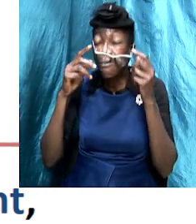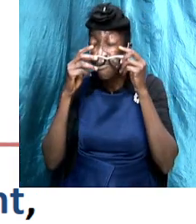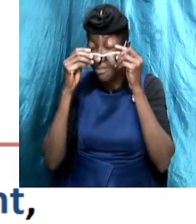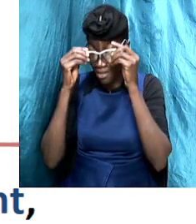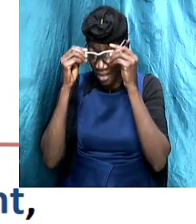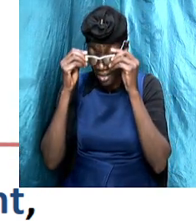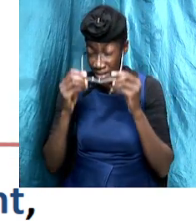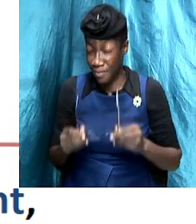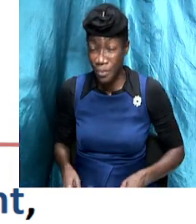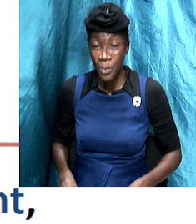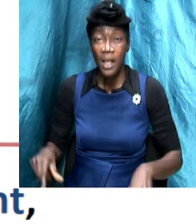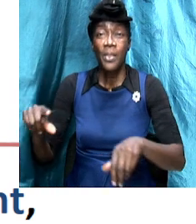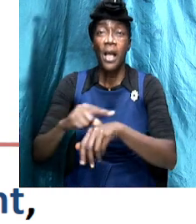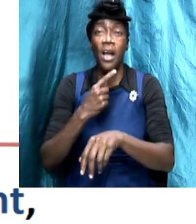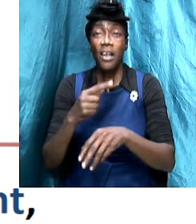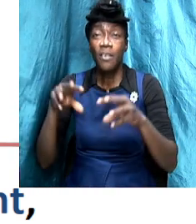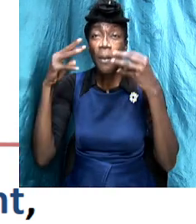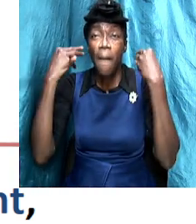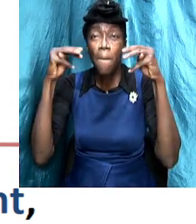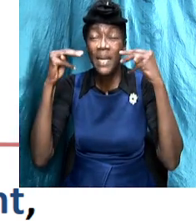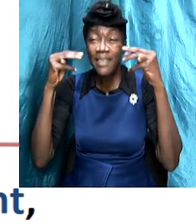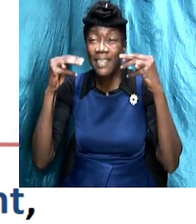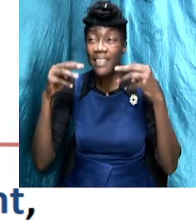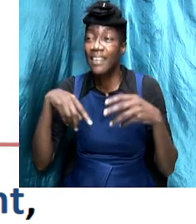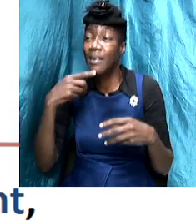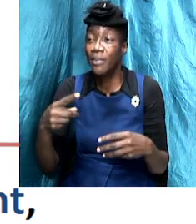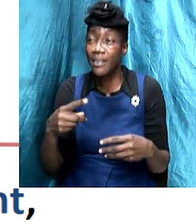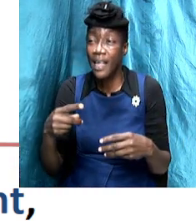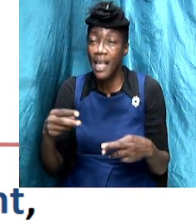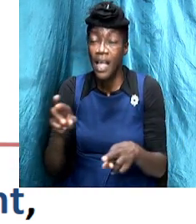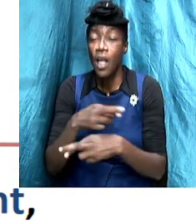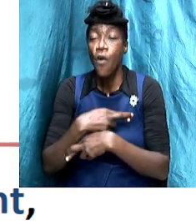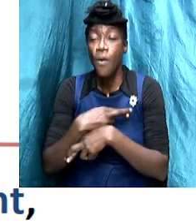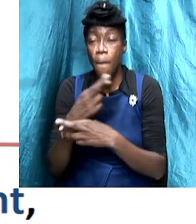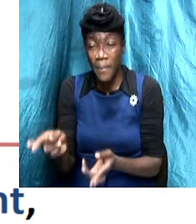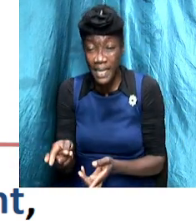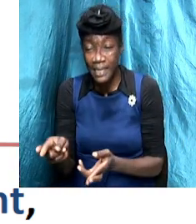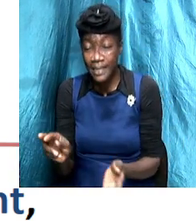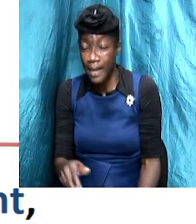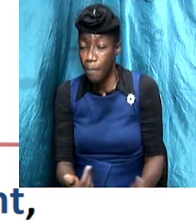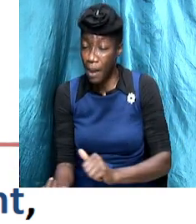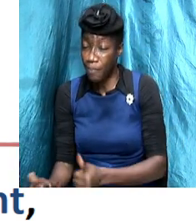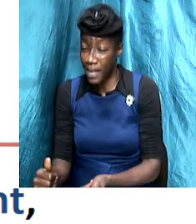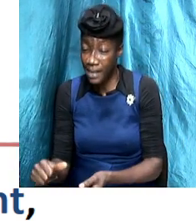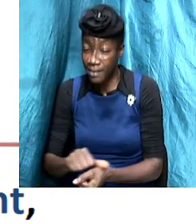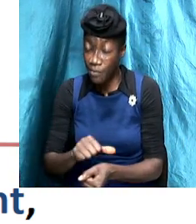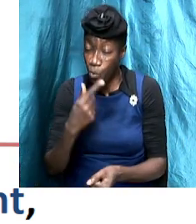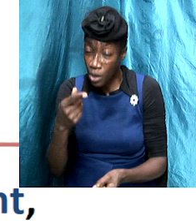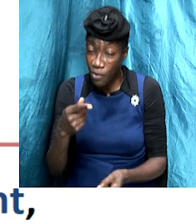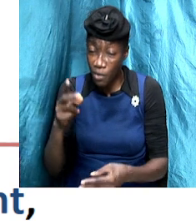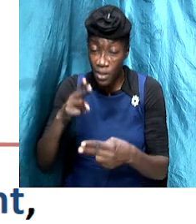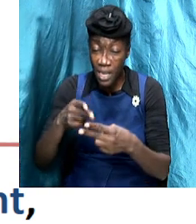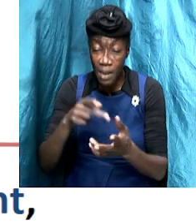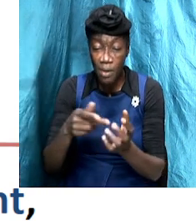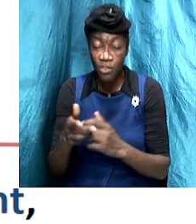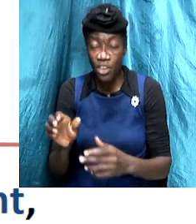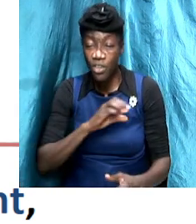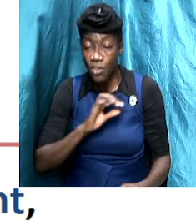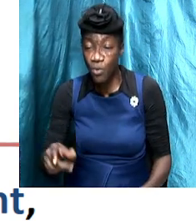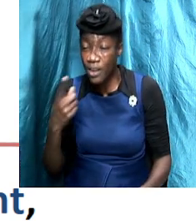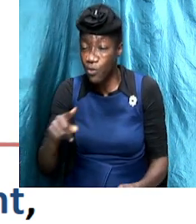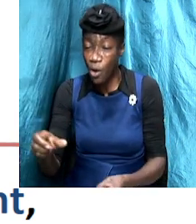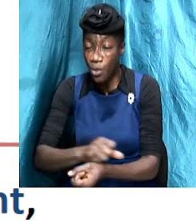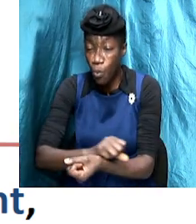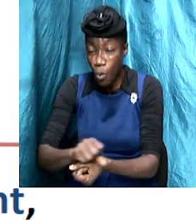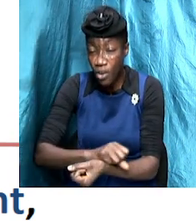them, repent and be baptized every one of you in the name of Jesus Christ for the remission of sins, and